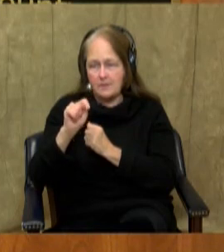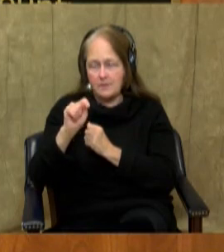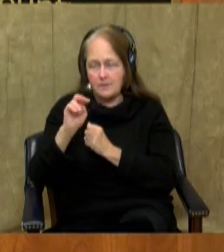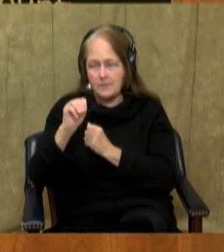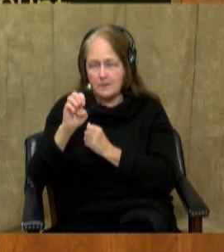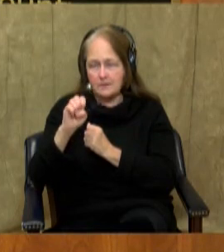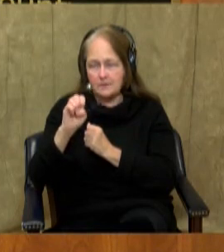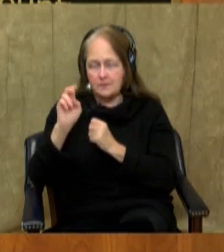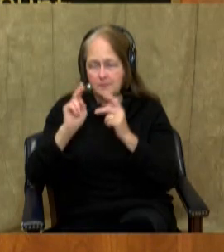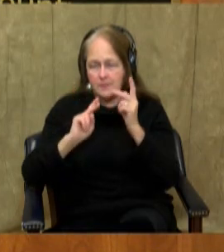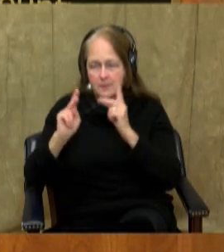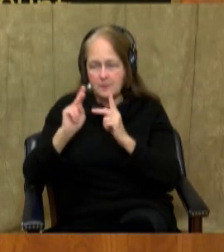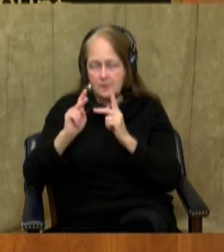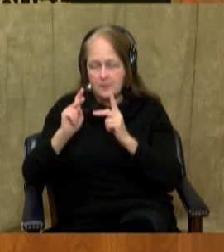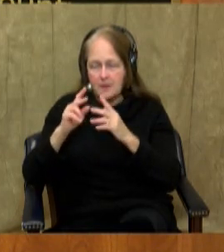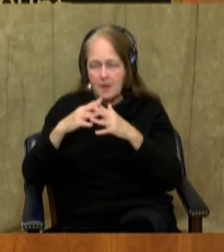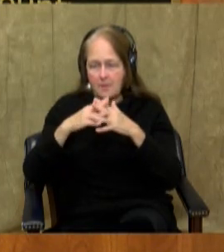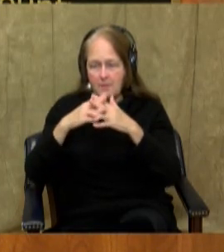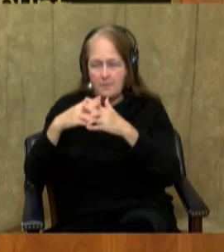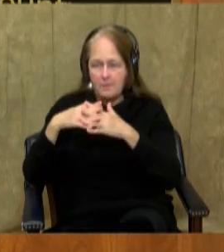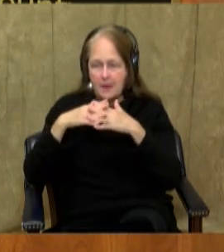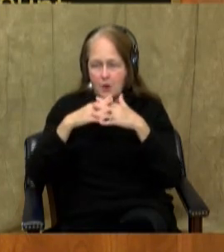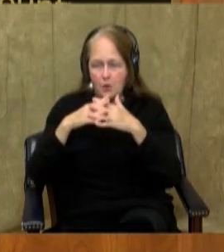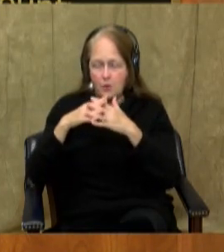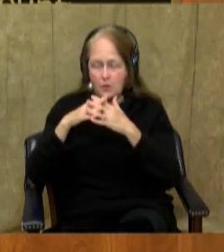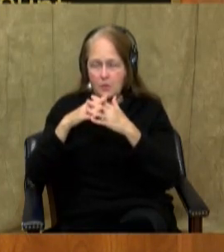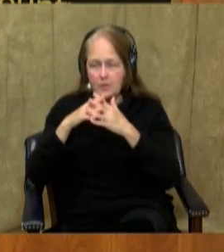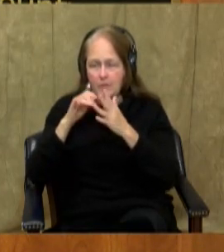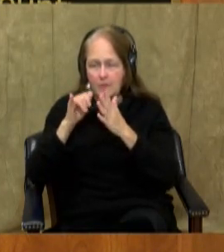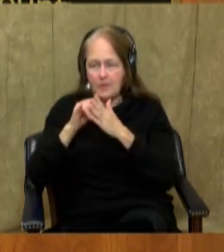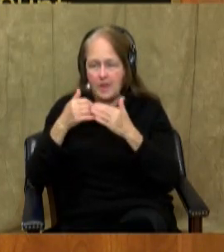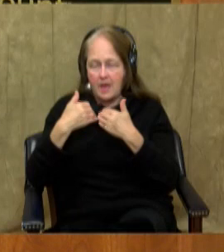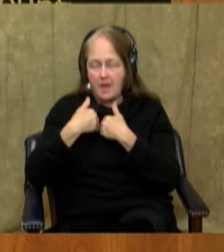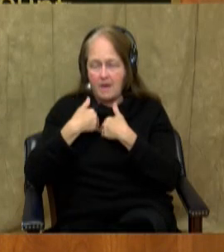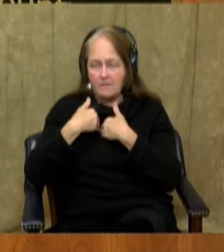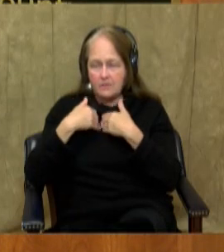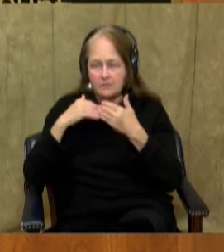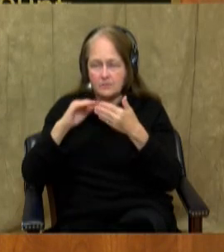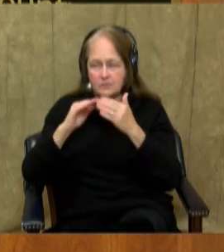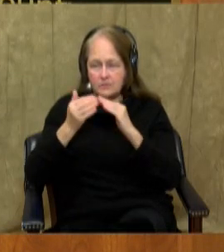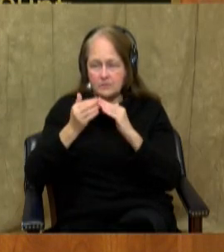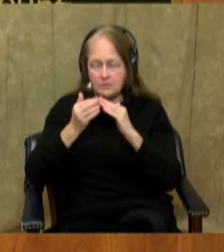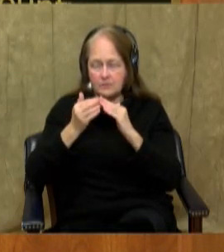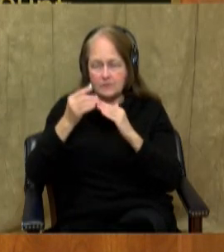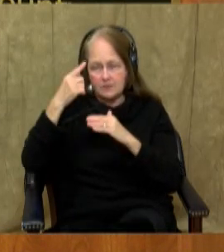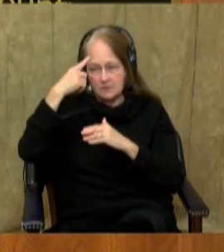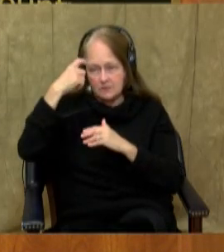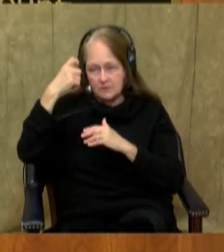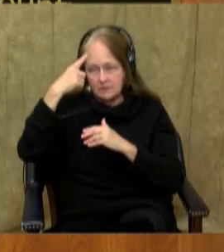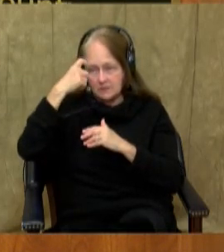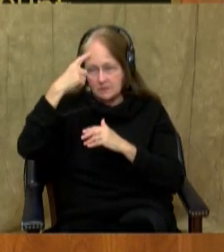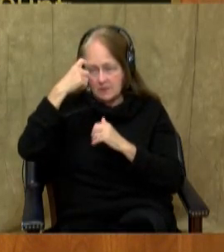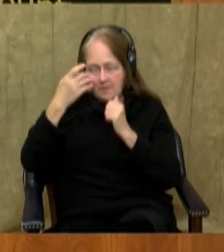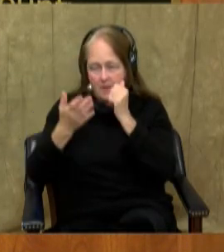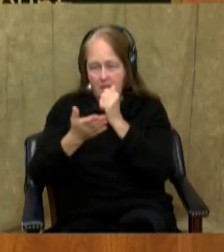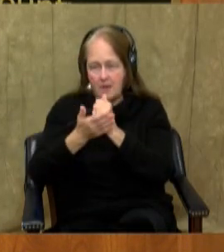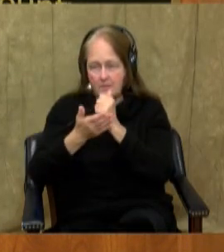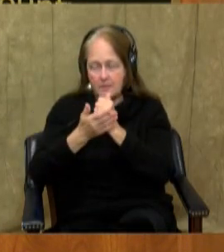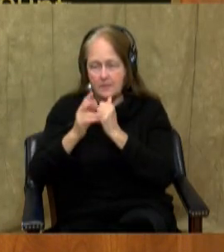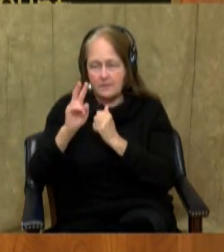South Vietnamese and American troops, they attacked villages that they had suspected of assisting the Viet